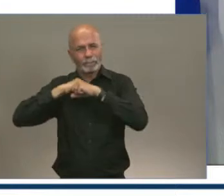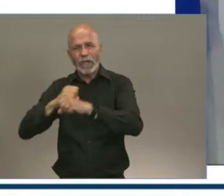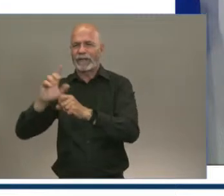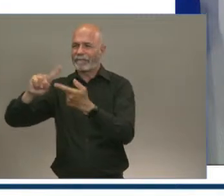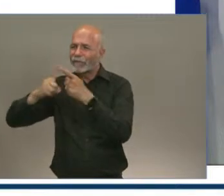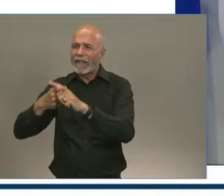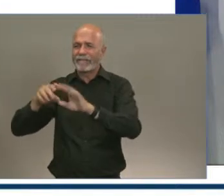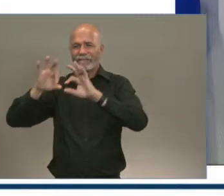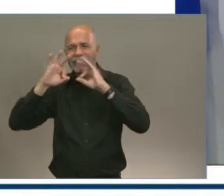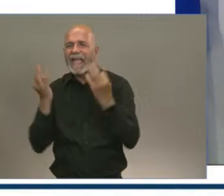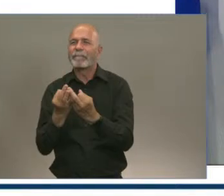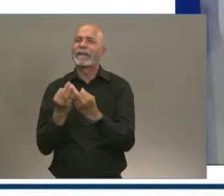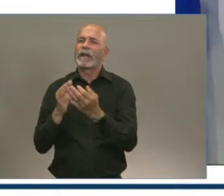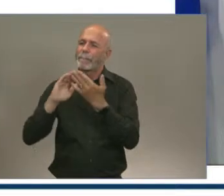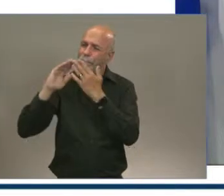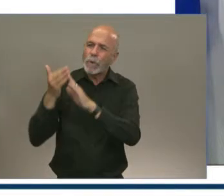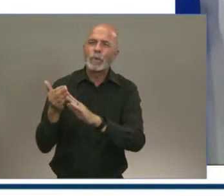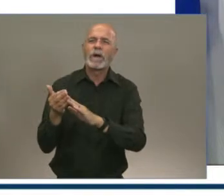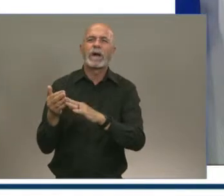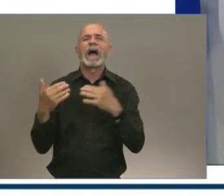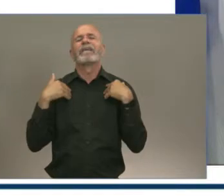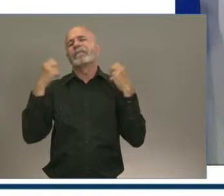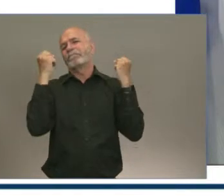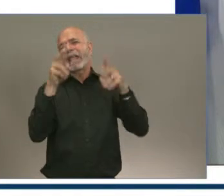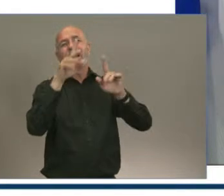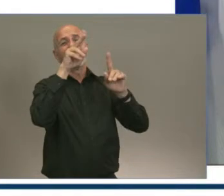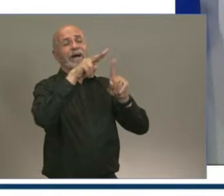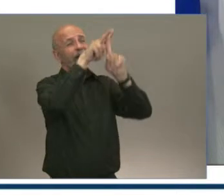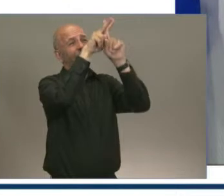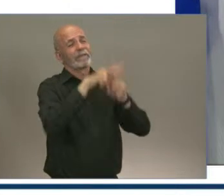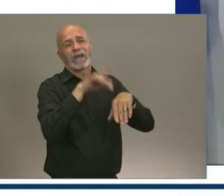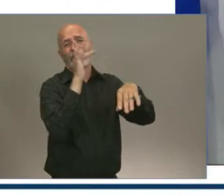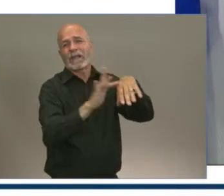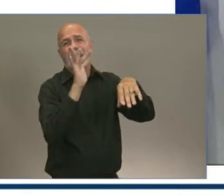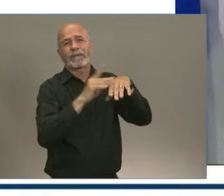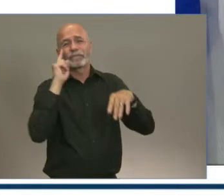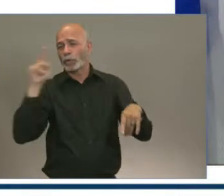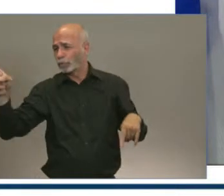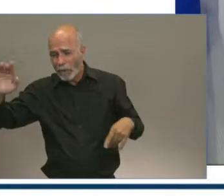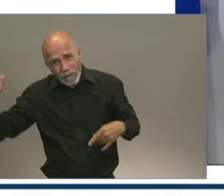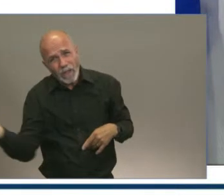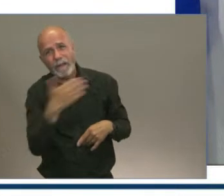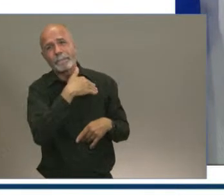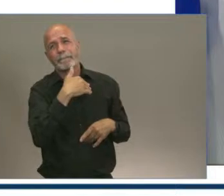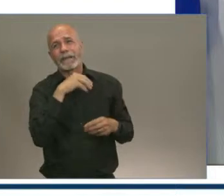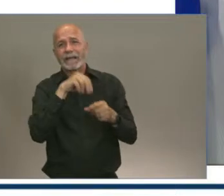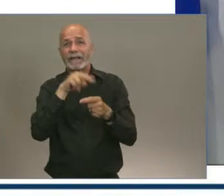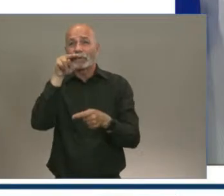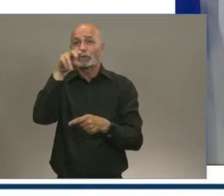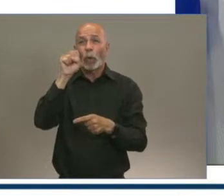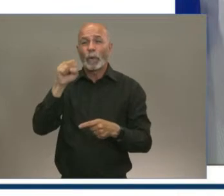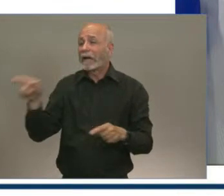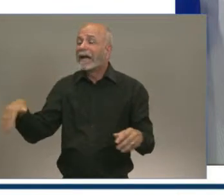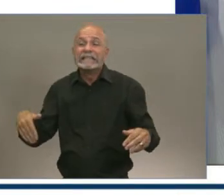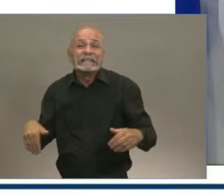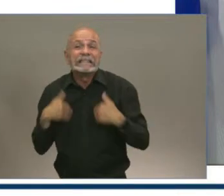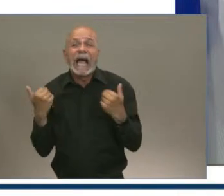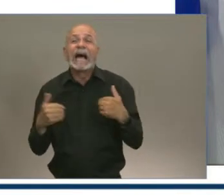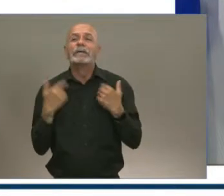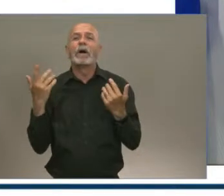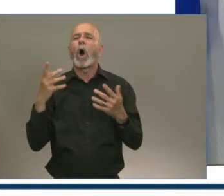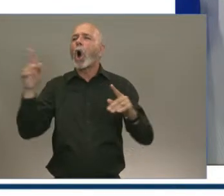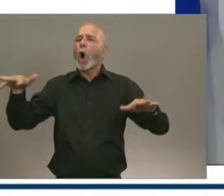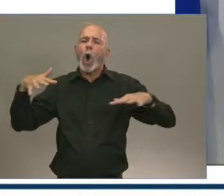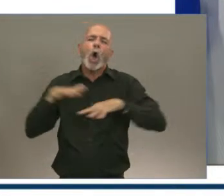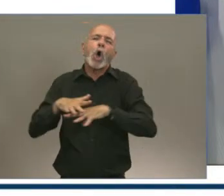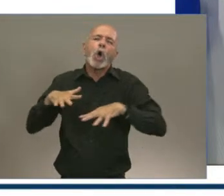are thousands of appointments available to book your first dose around the province, and we need our youngest and most social group to get out and get